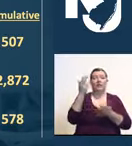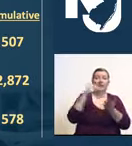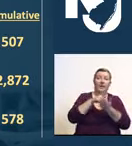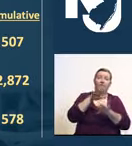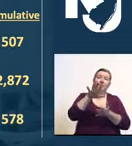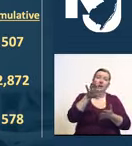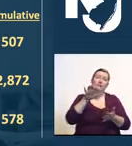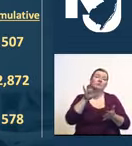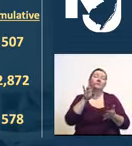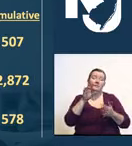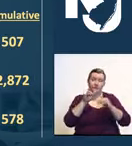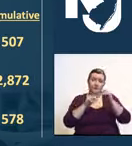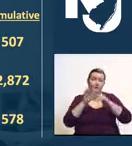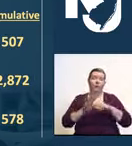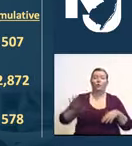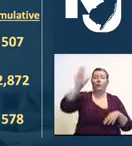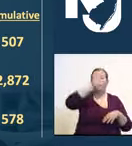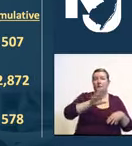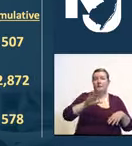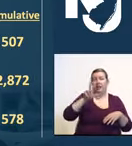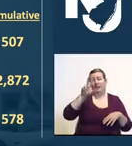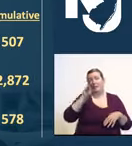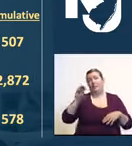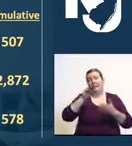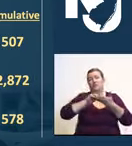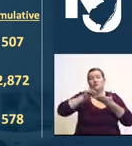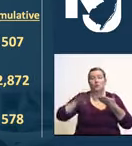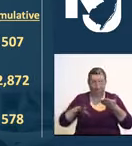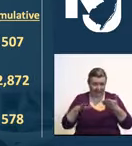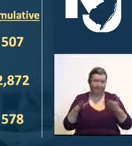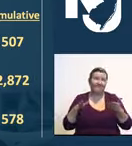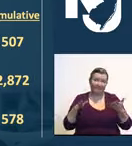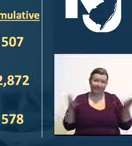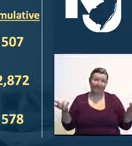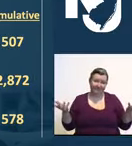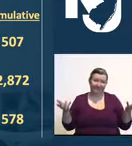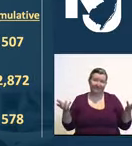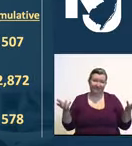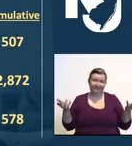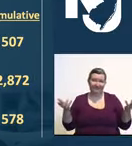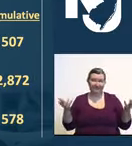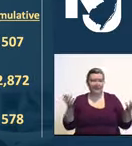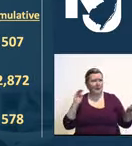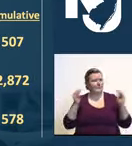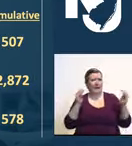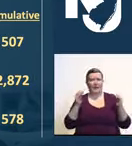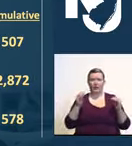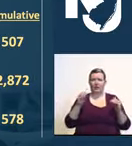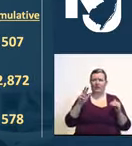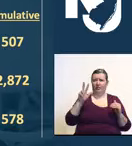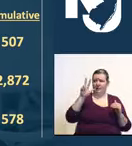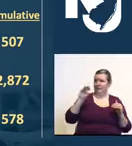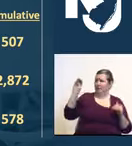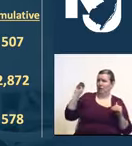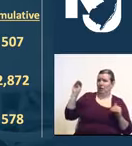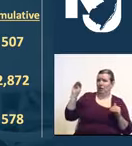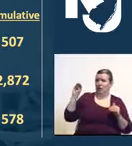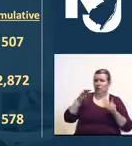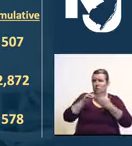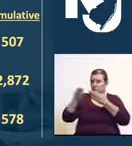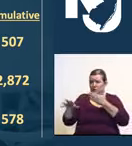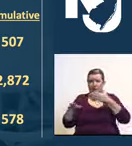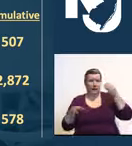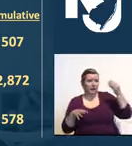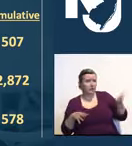kids in school. So I'd say, Judy, Ed, Pat, that's well within any reasonable expectation of where we would be.